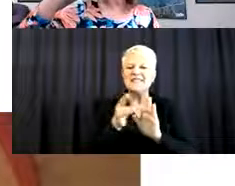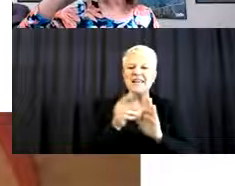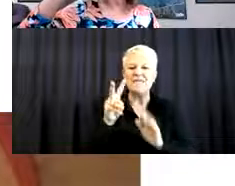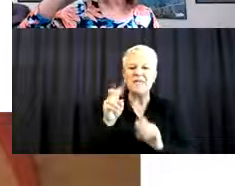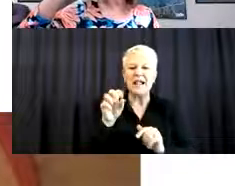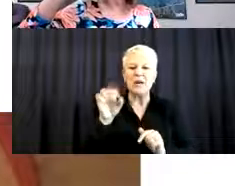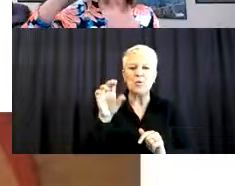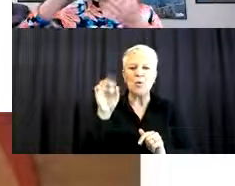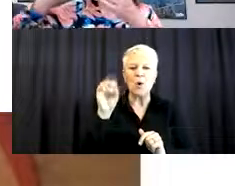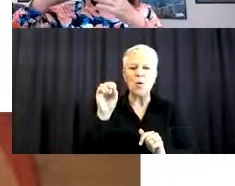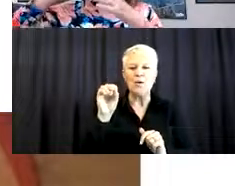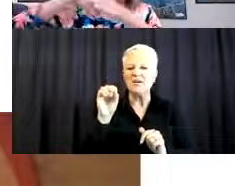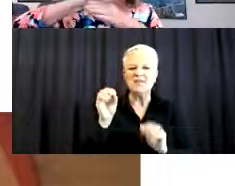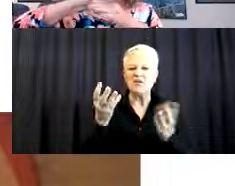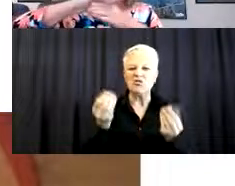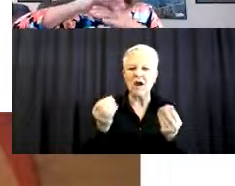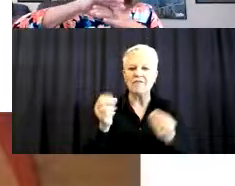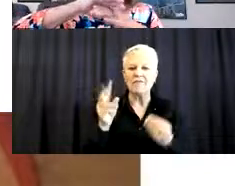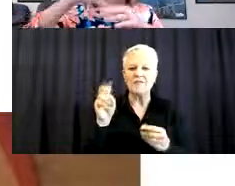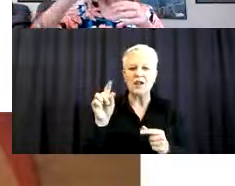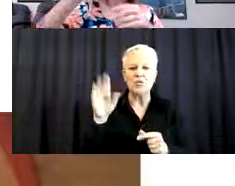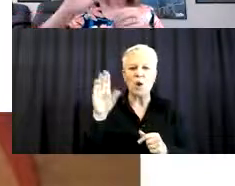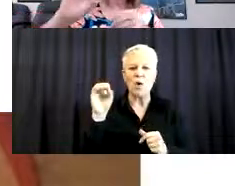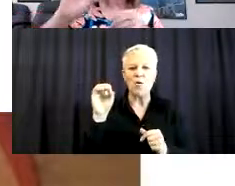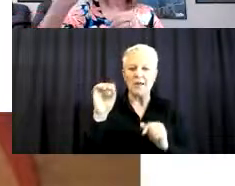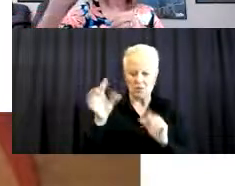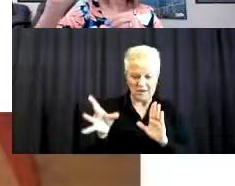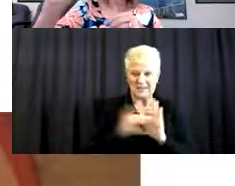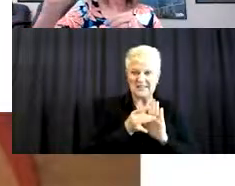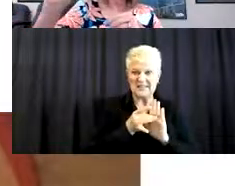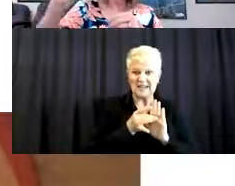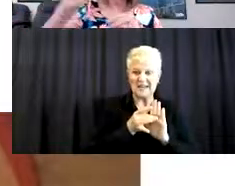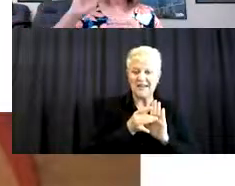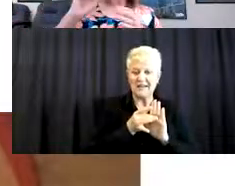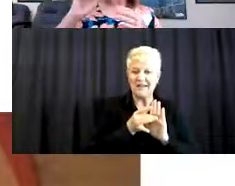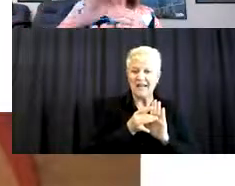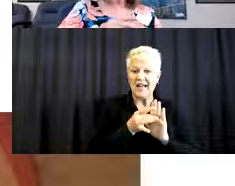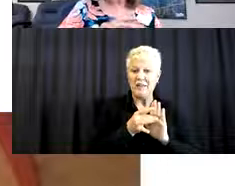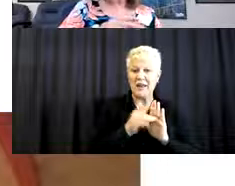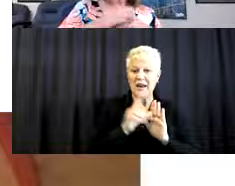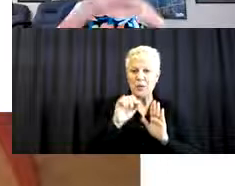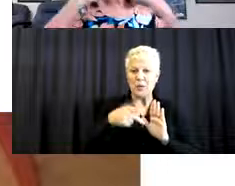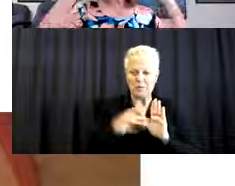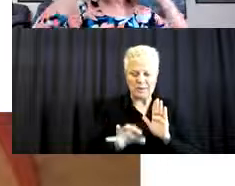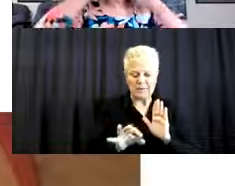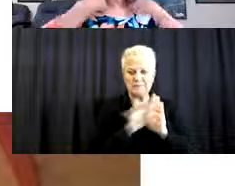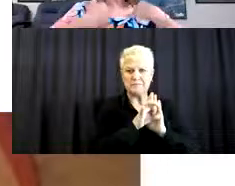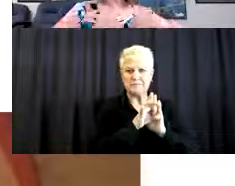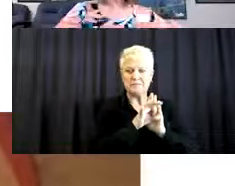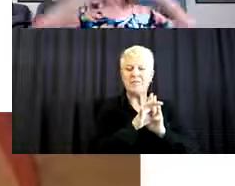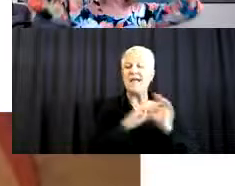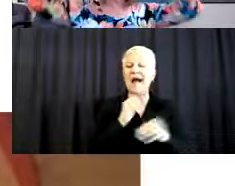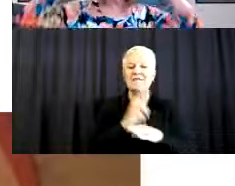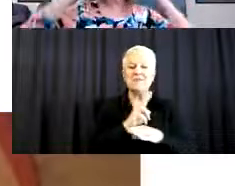Velcro, soft Velcro that you can just stick onto and to stick the loops on. I've used